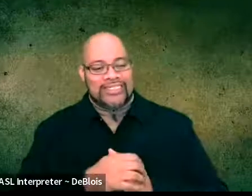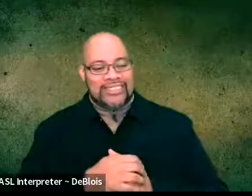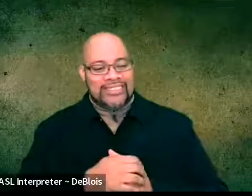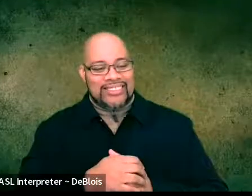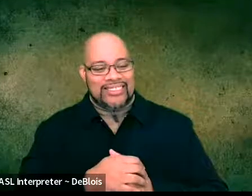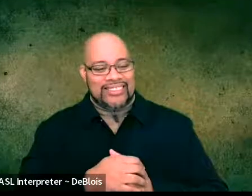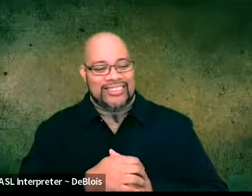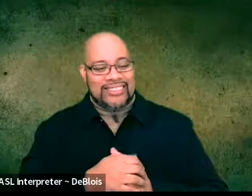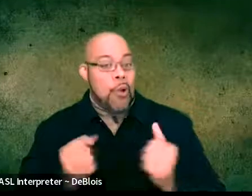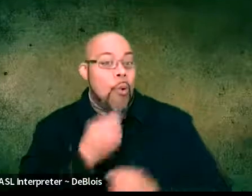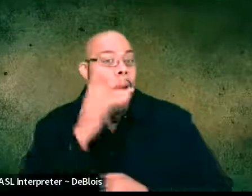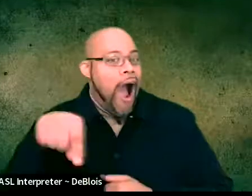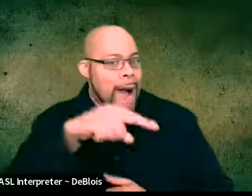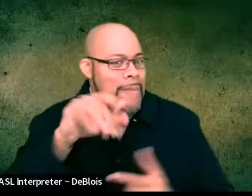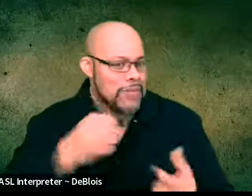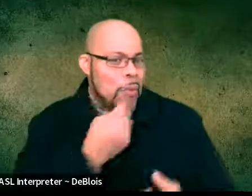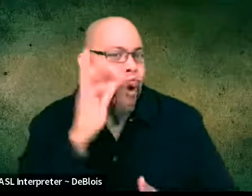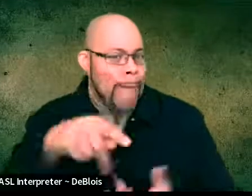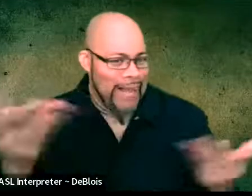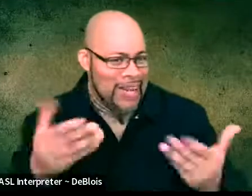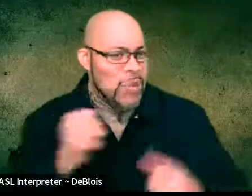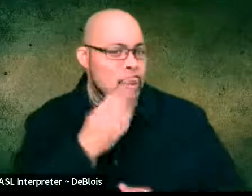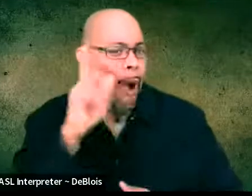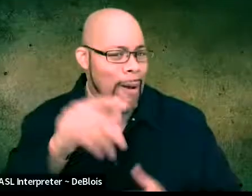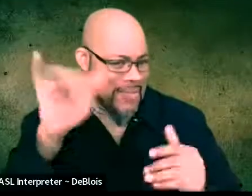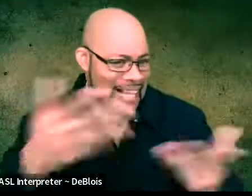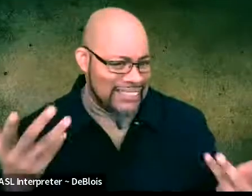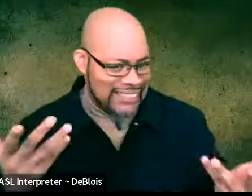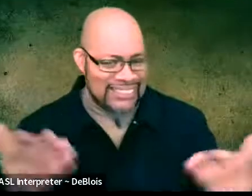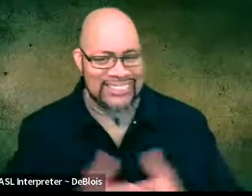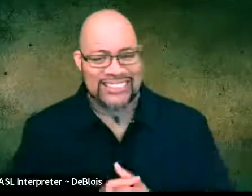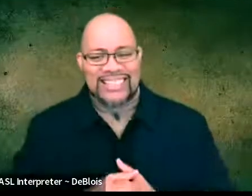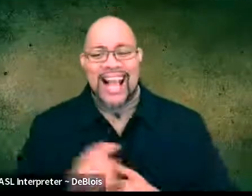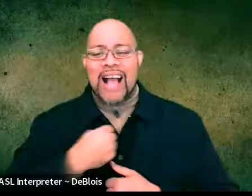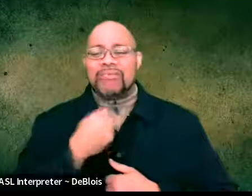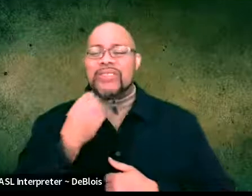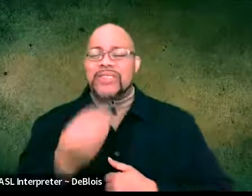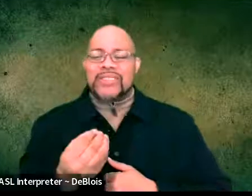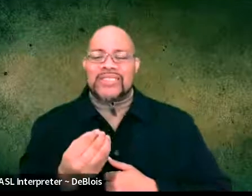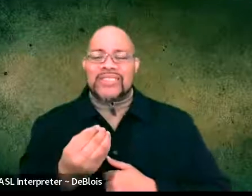of warm y'all up. I am so